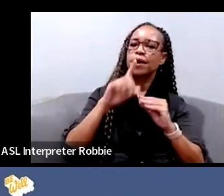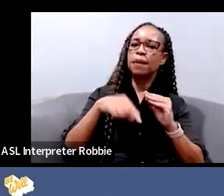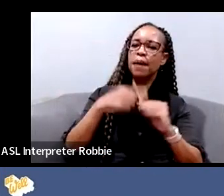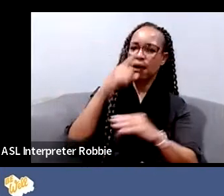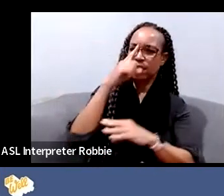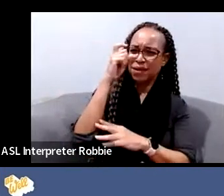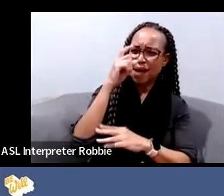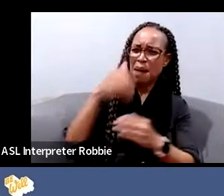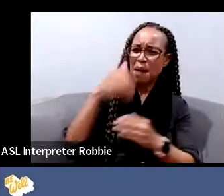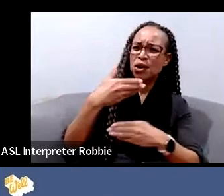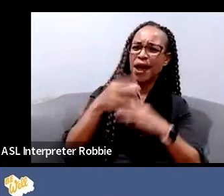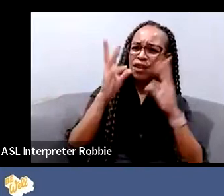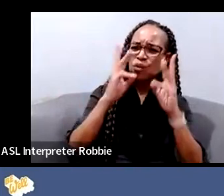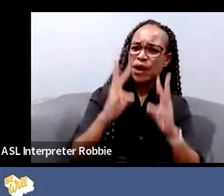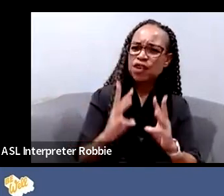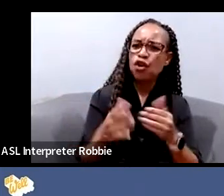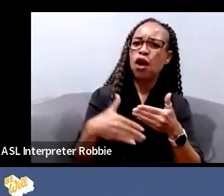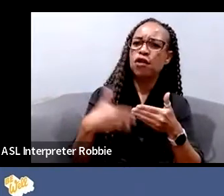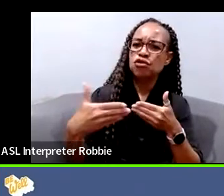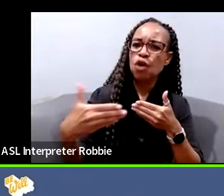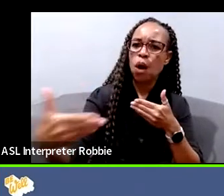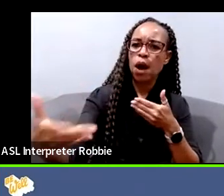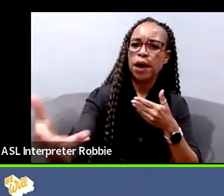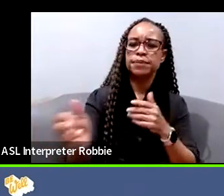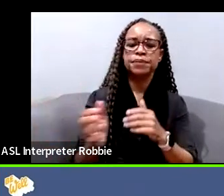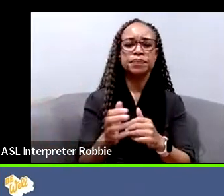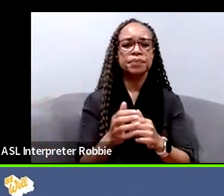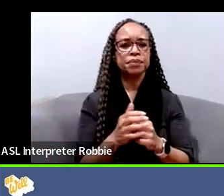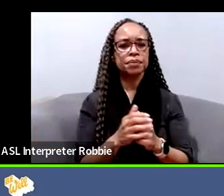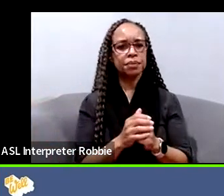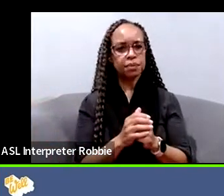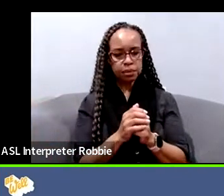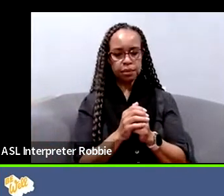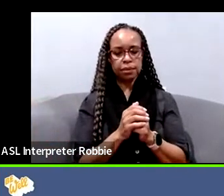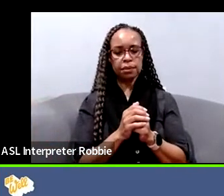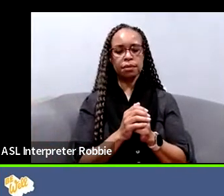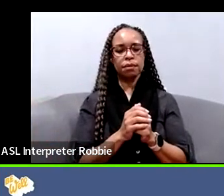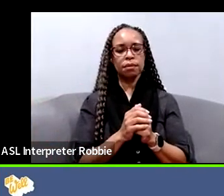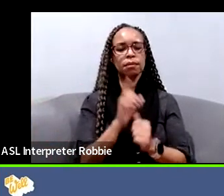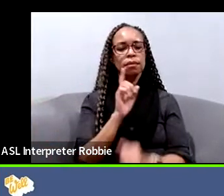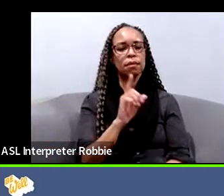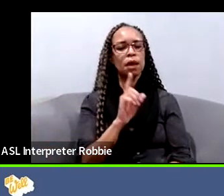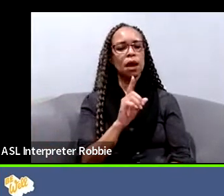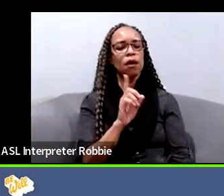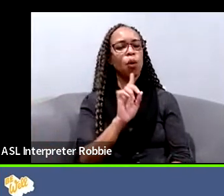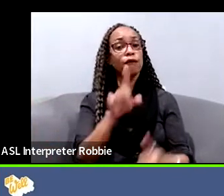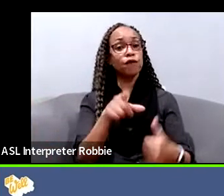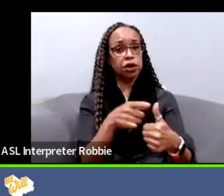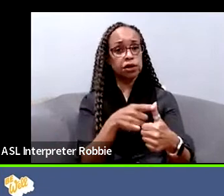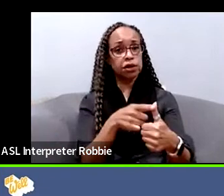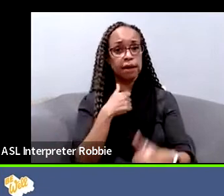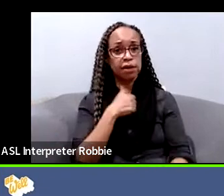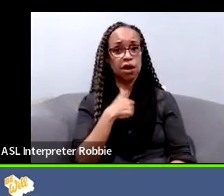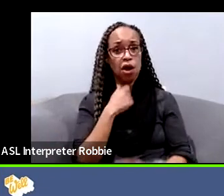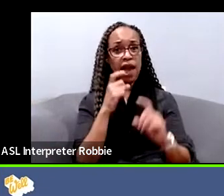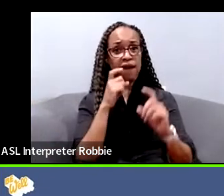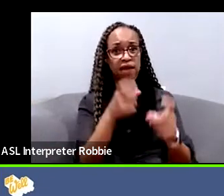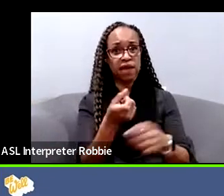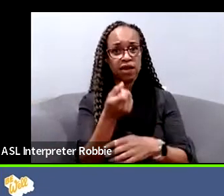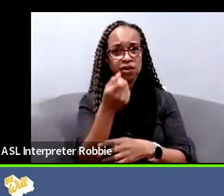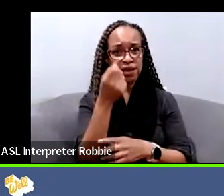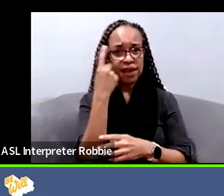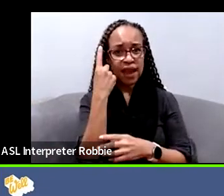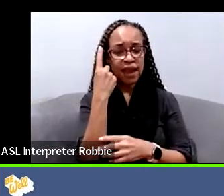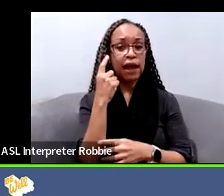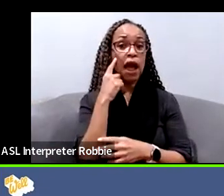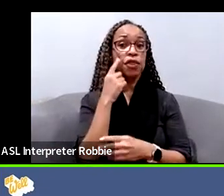next winter, and so on? So let's see, a few things in there. First of all, and I'm sorry if I gave the impression that I thought things were